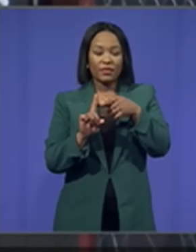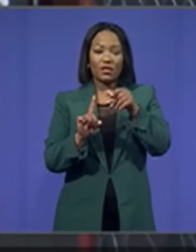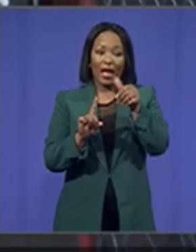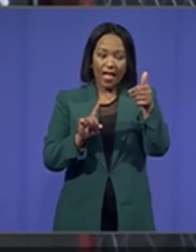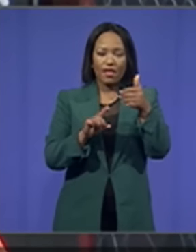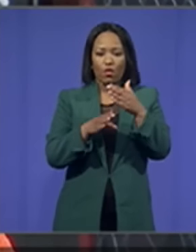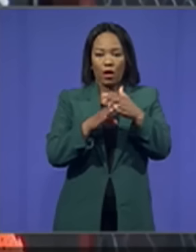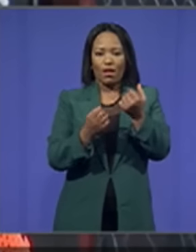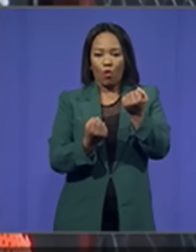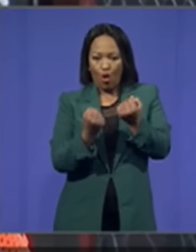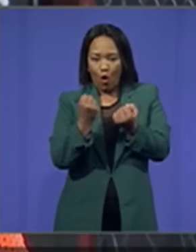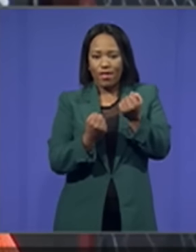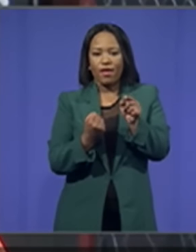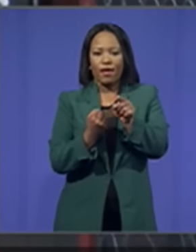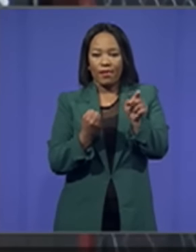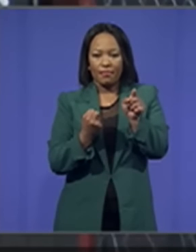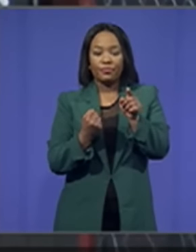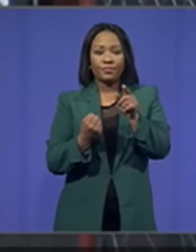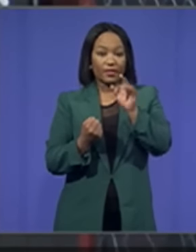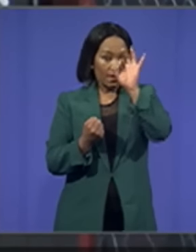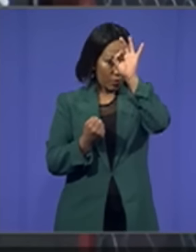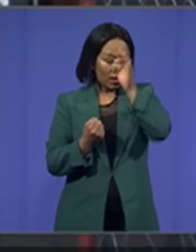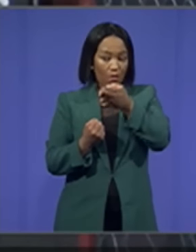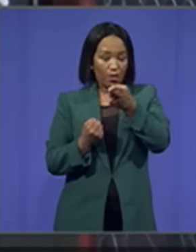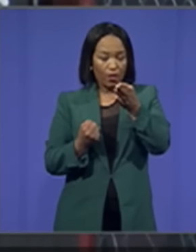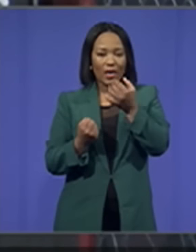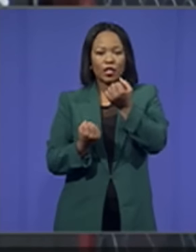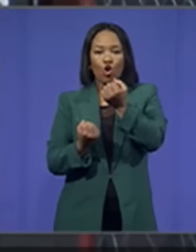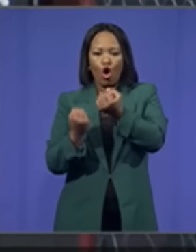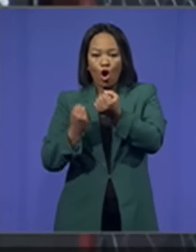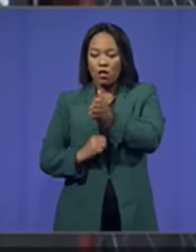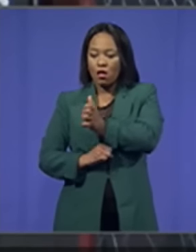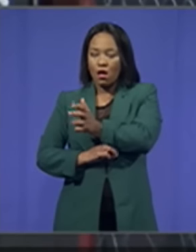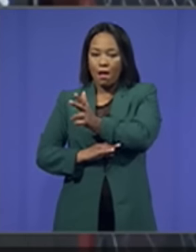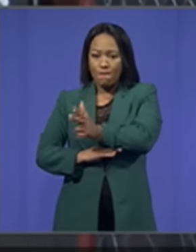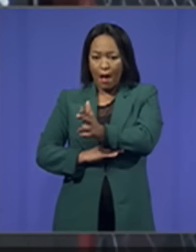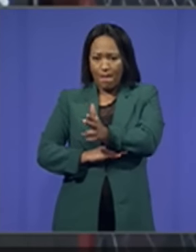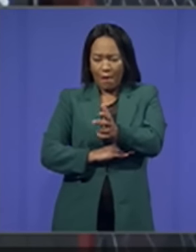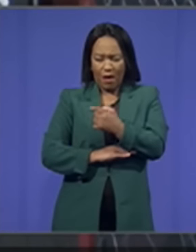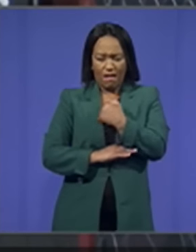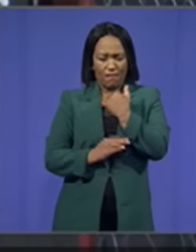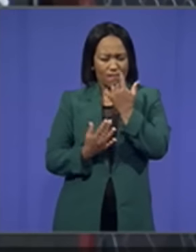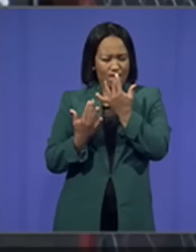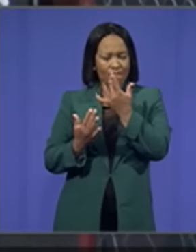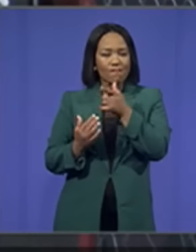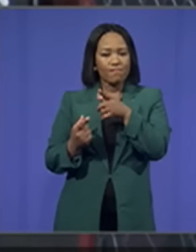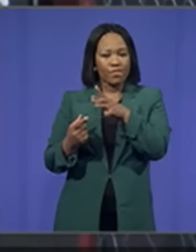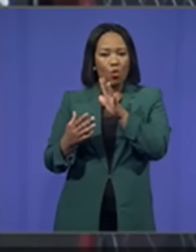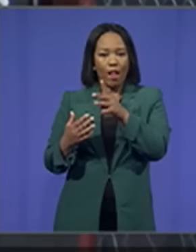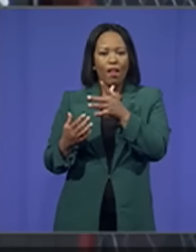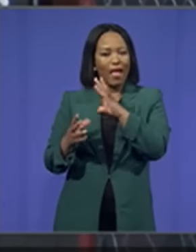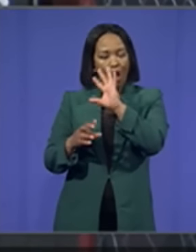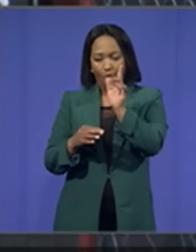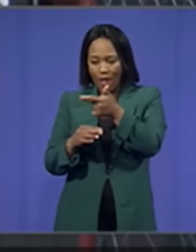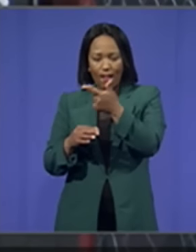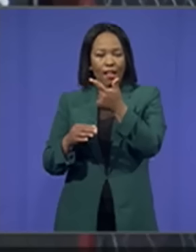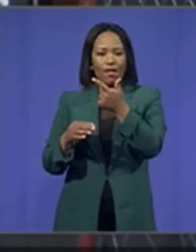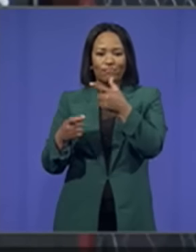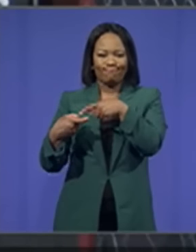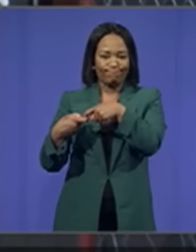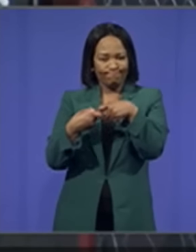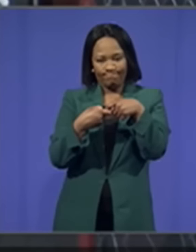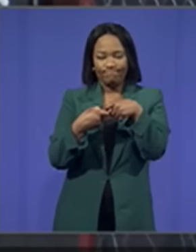ba se ba le teng mona koloi ya maponesa ke dikoloi tse mona e hlile hantle di abelaetsa, mme ba tlo dinka hona jwalo bana ke dikoloi tse leng